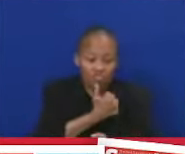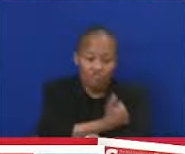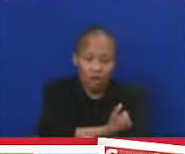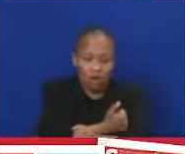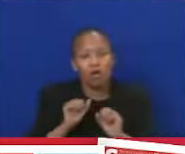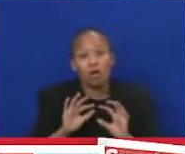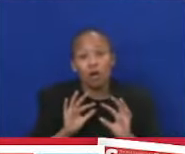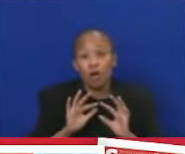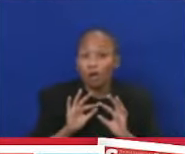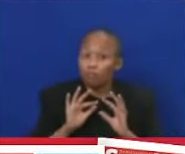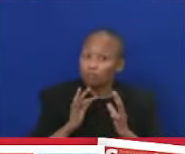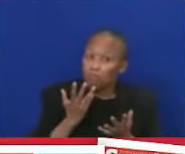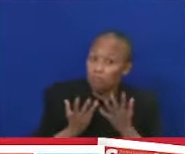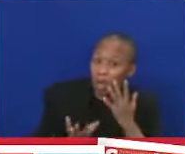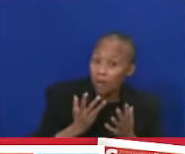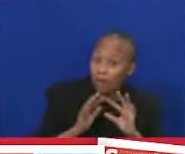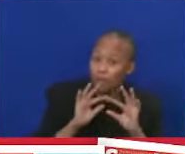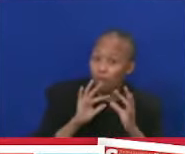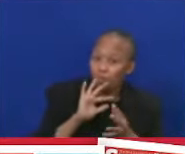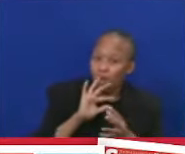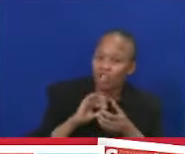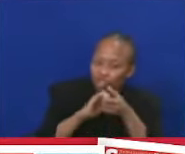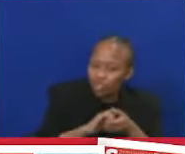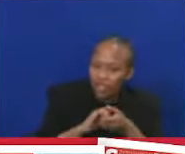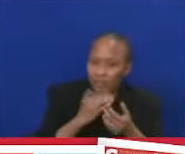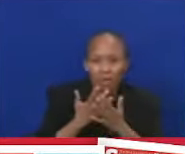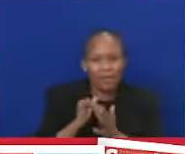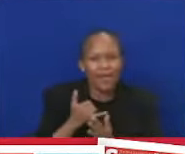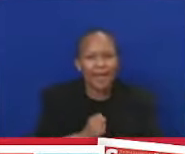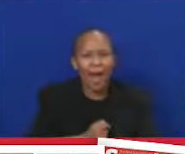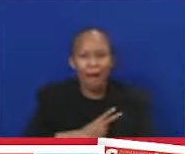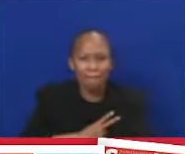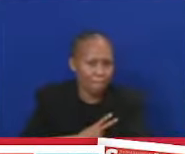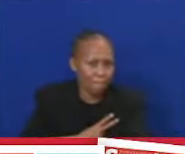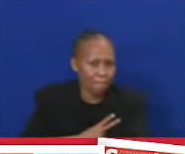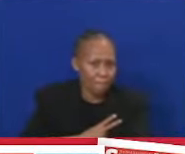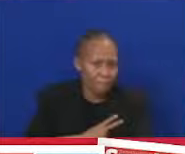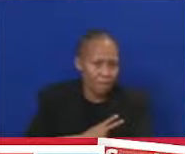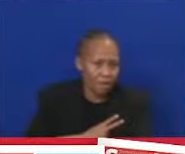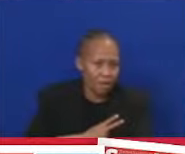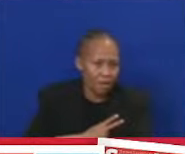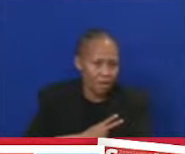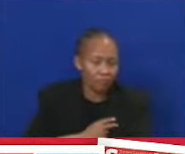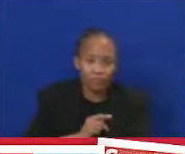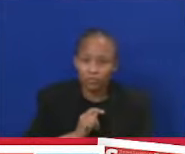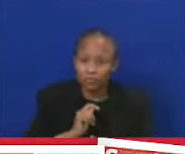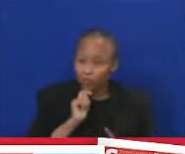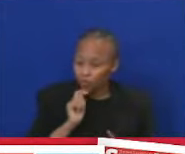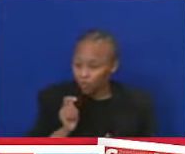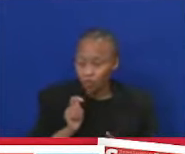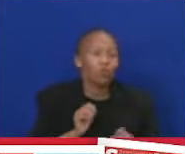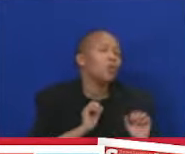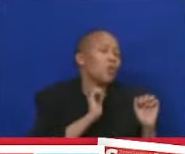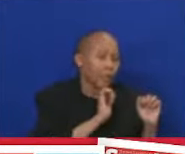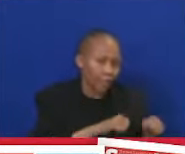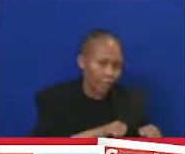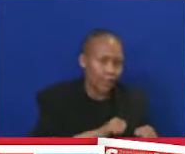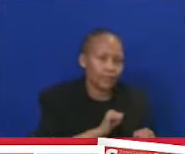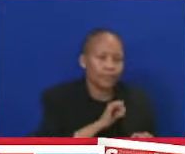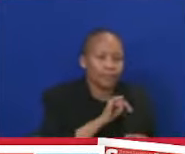Boshoga. Is that an accurate summary of your evidence? That is an accurate summary of the evidence. He also gave